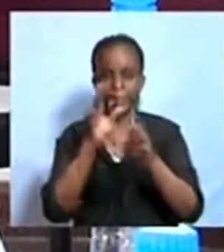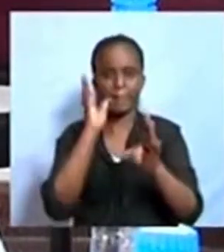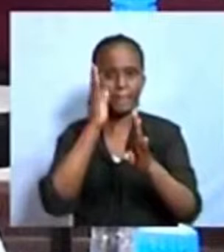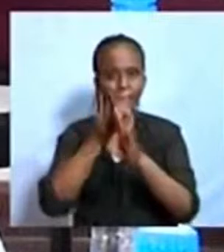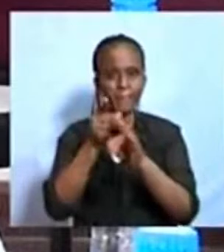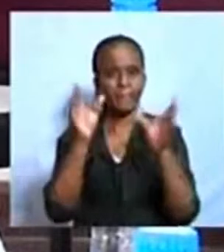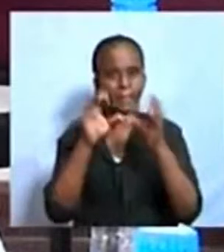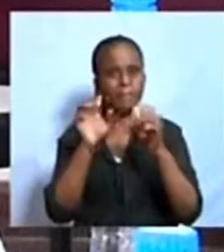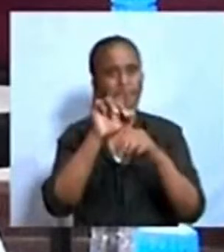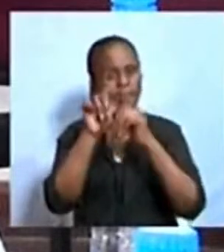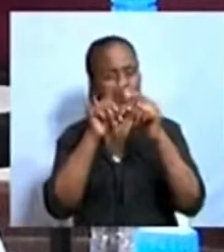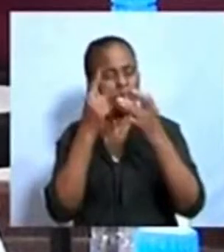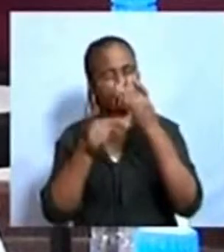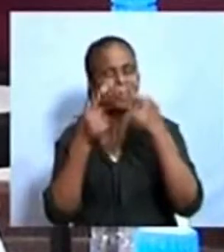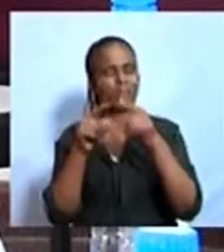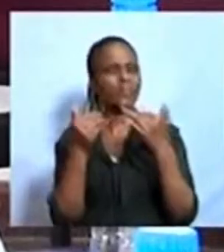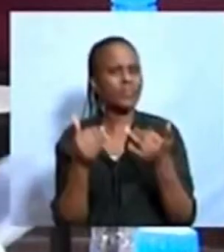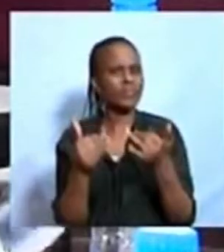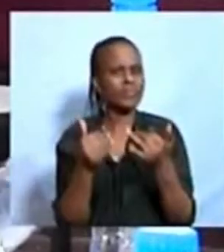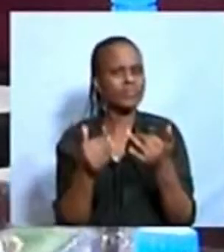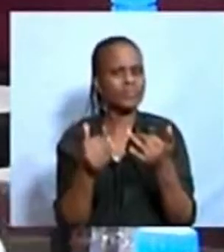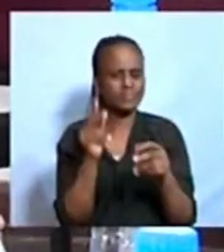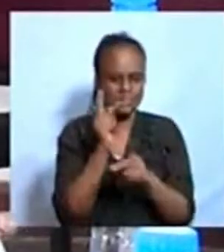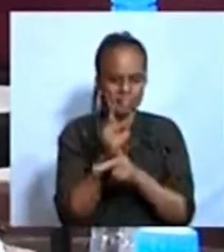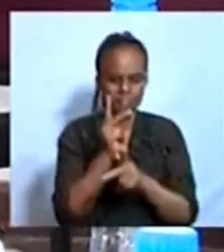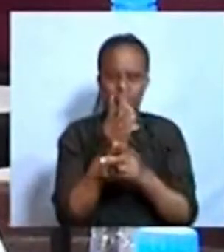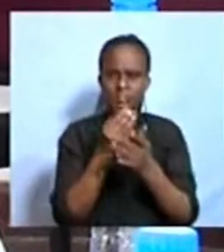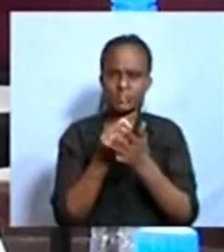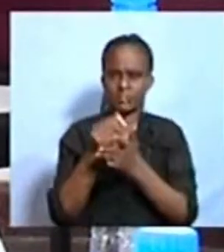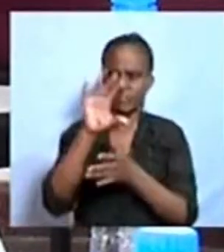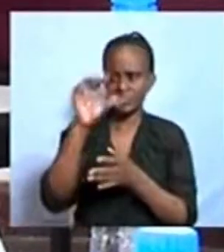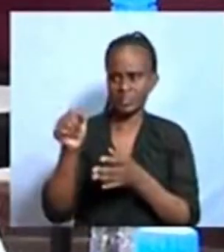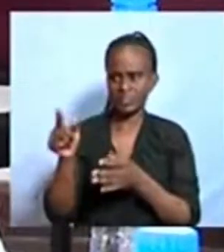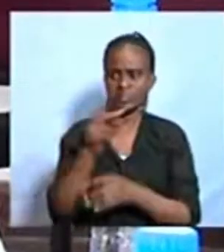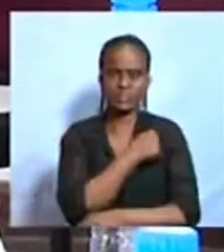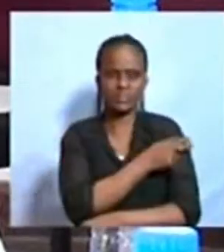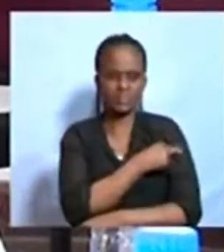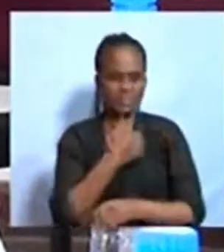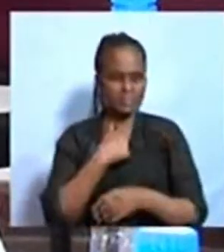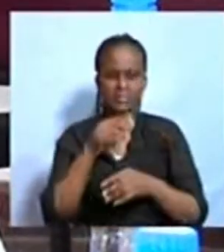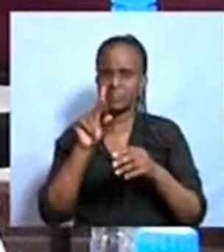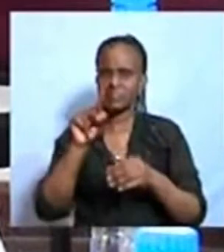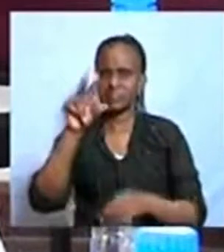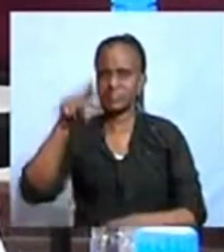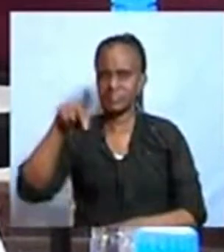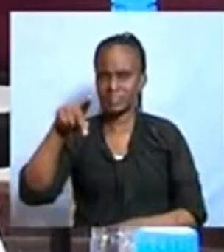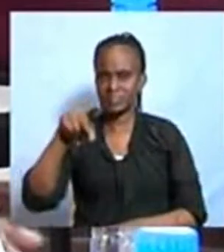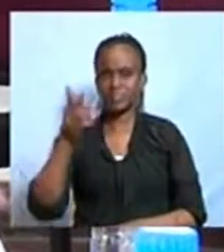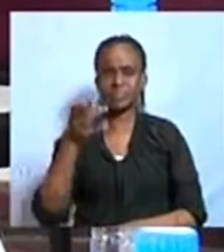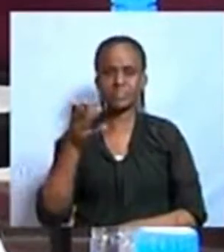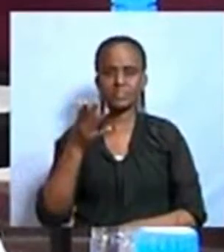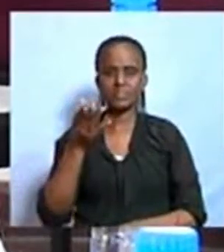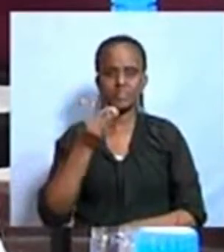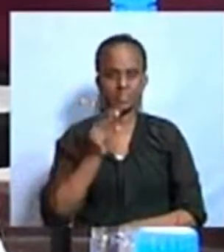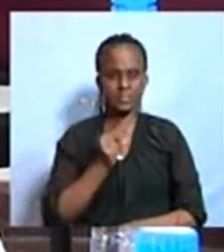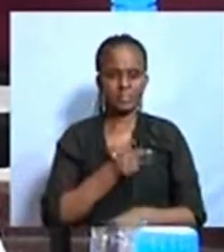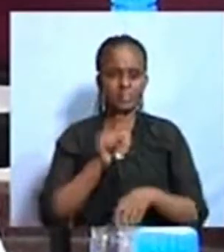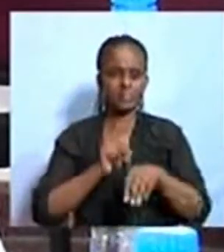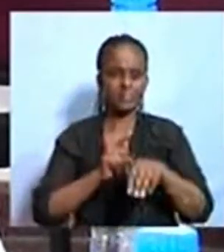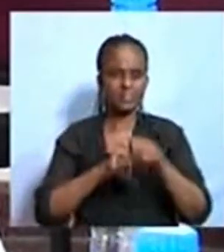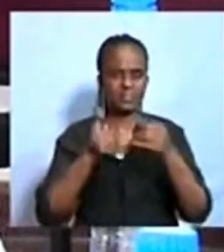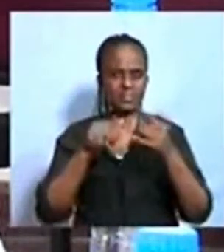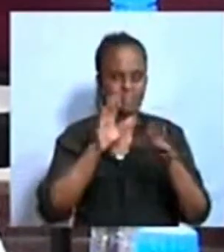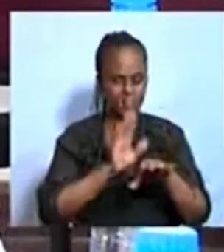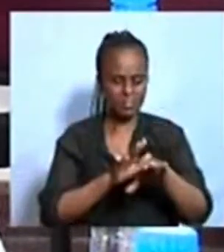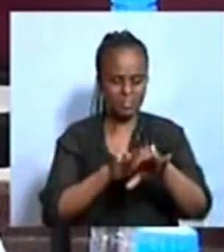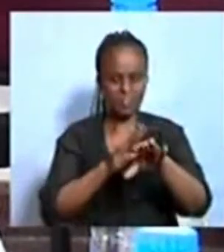to query what is happening. Why are you keeping money? Chirenje Health Facility has got no Panadol. Then it gives us an opportunity to track